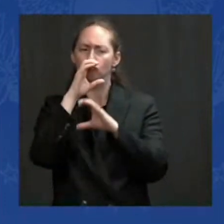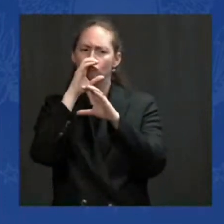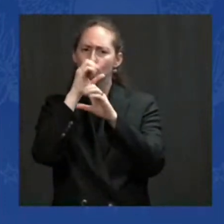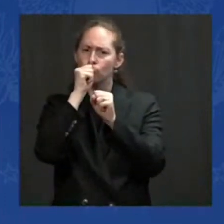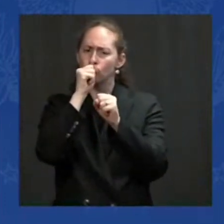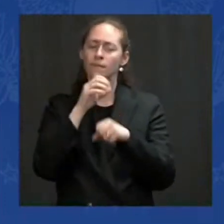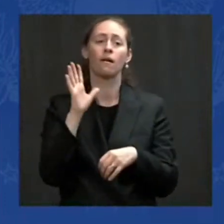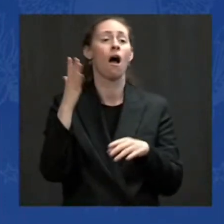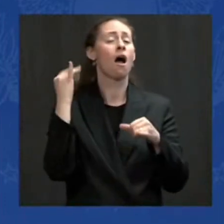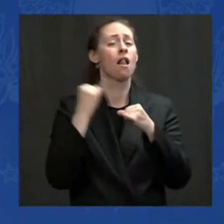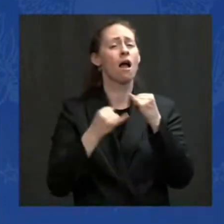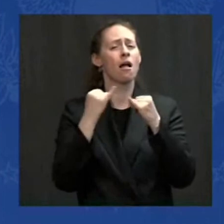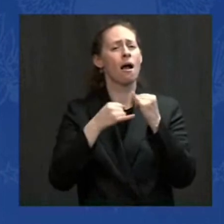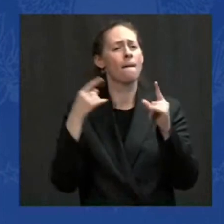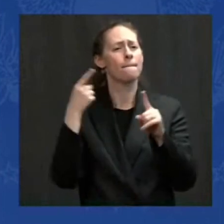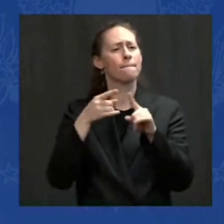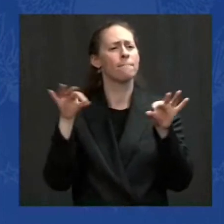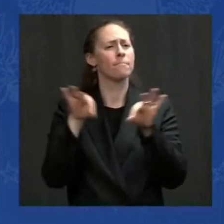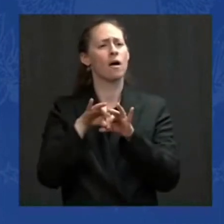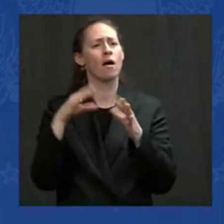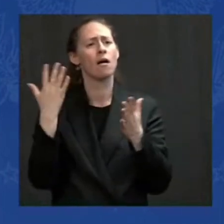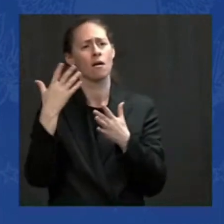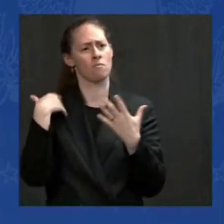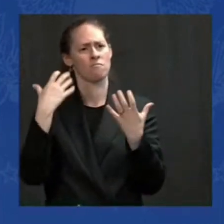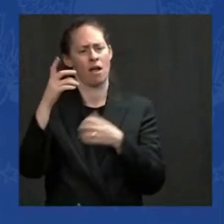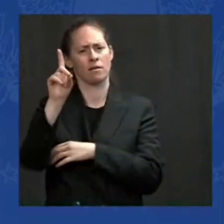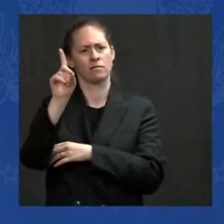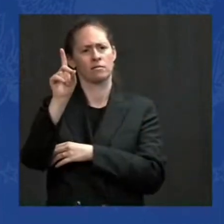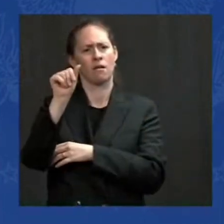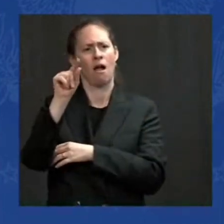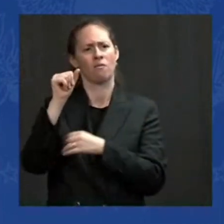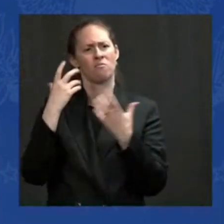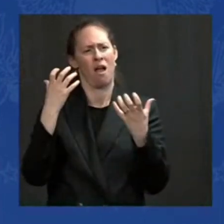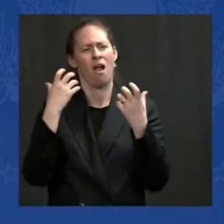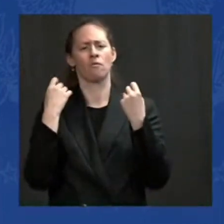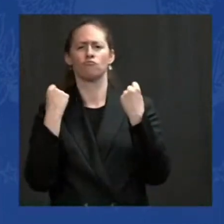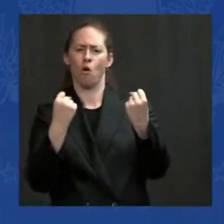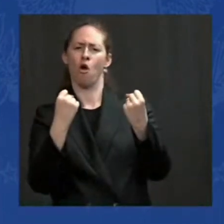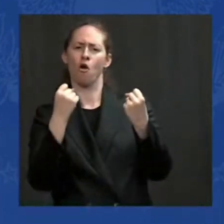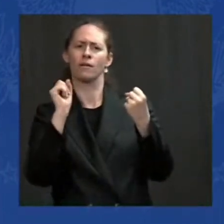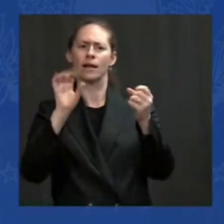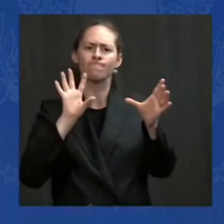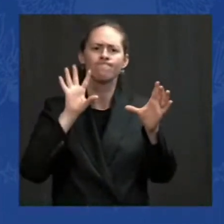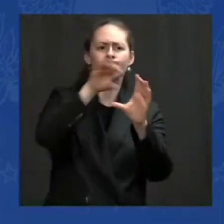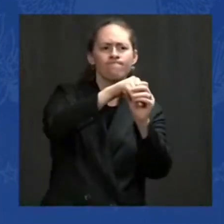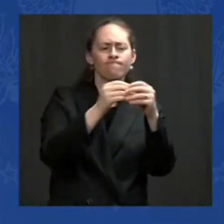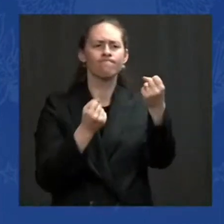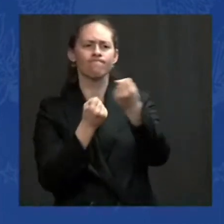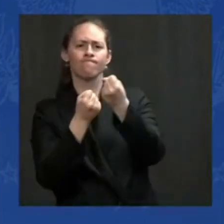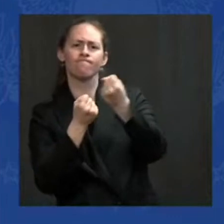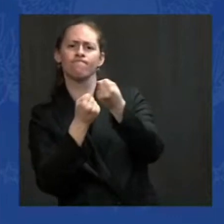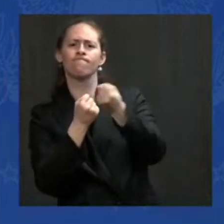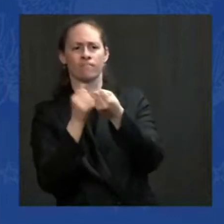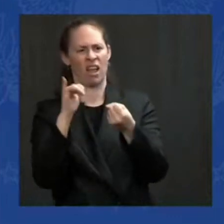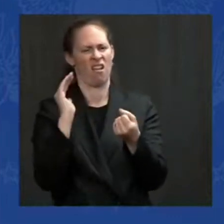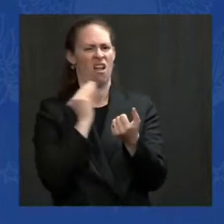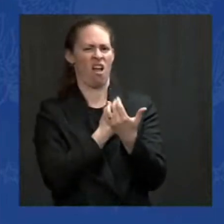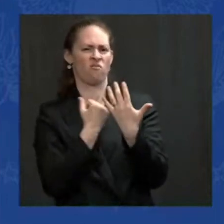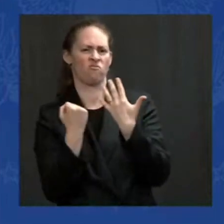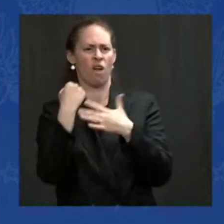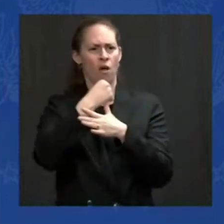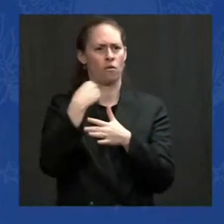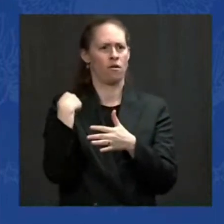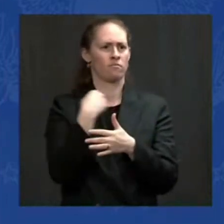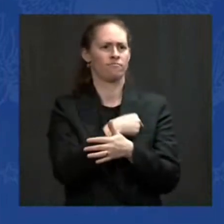to strengthen the data environment to inform equity interventions and commit to prioritizing long-term health equity